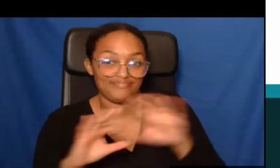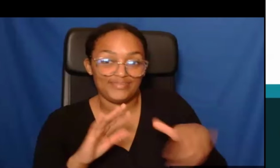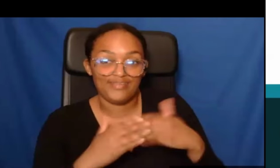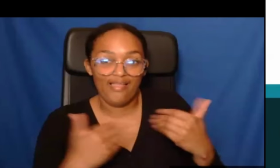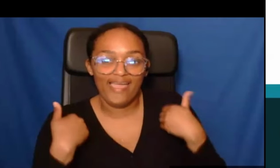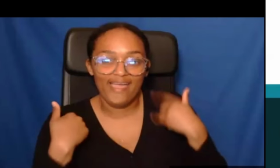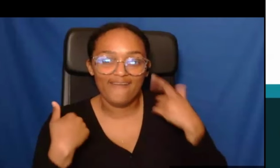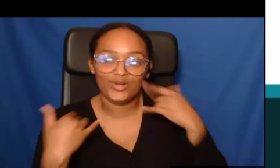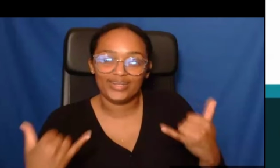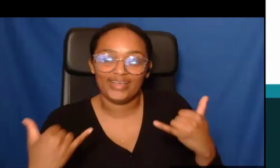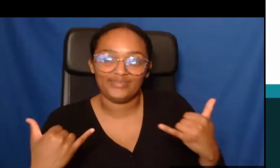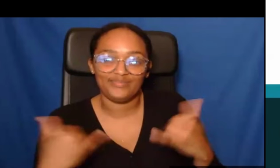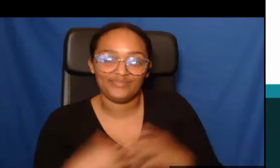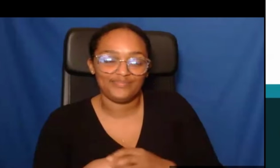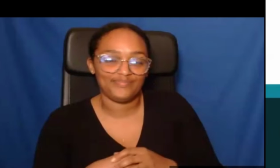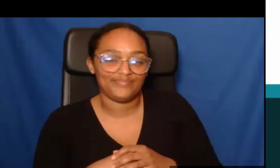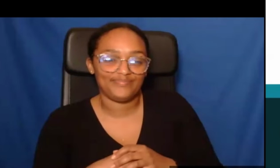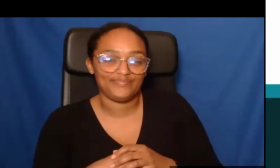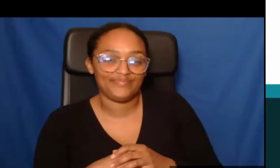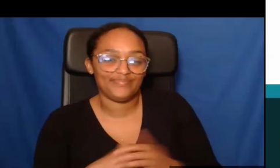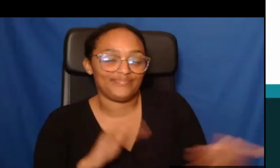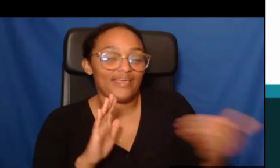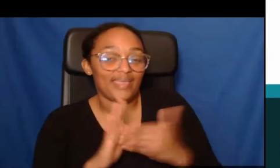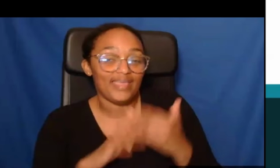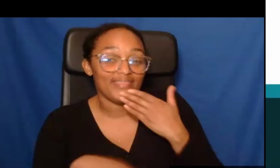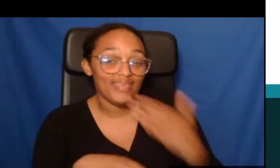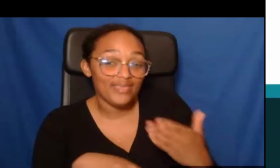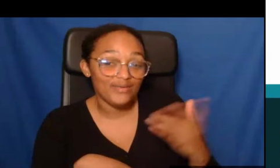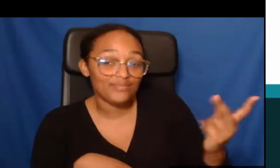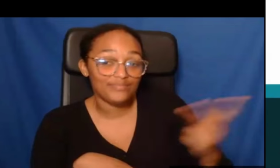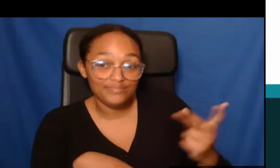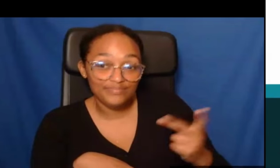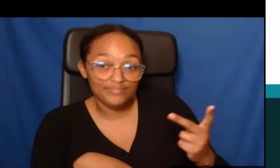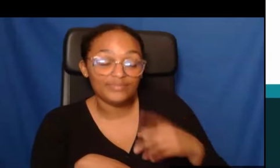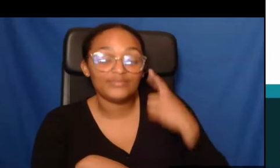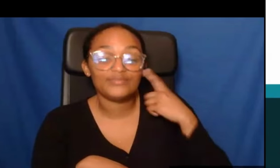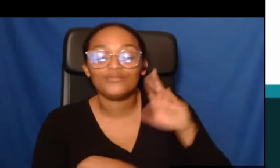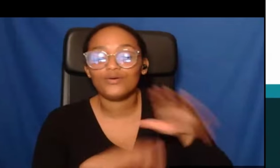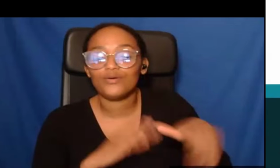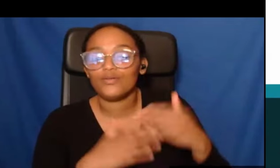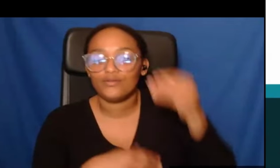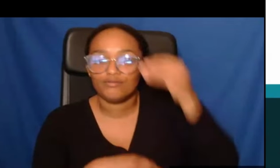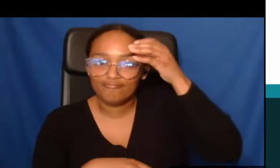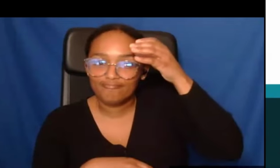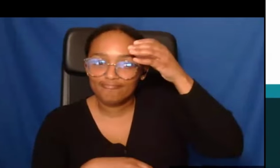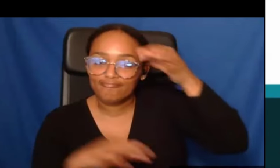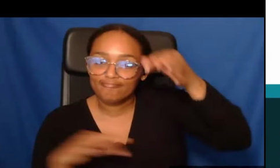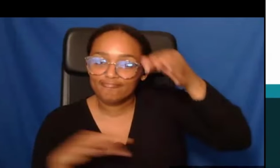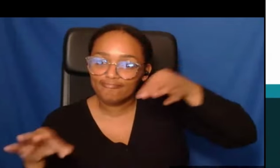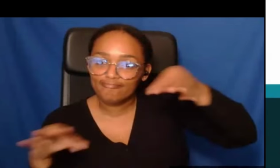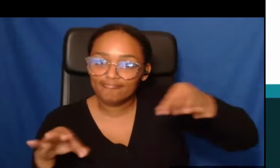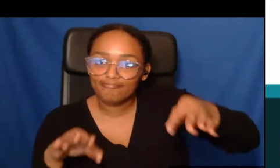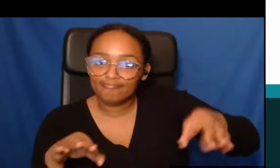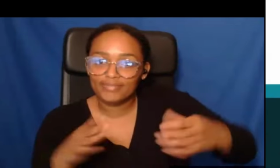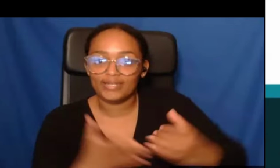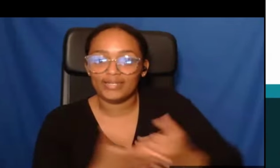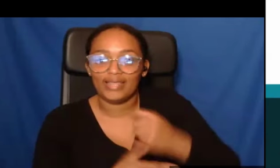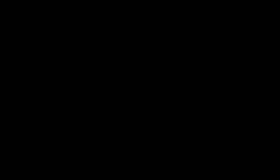today. Again, thank you, Patty and Mary Jo, for all your knowledge and taking the time out of your day.